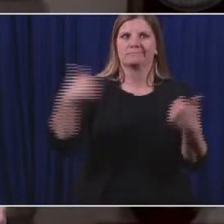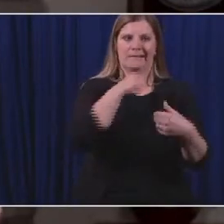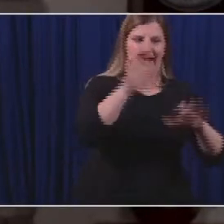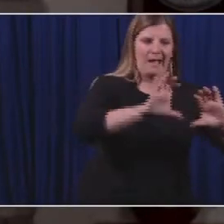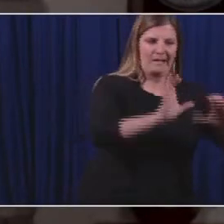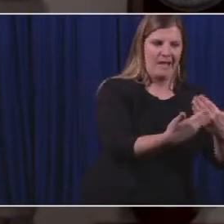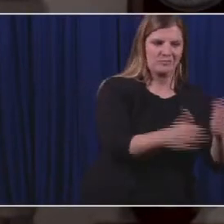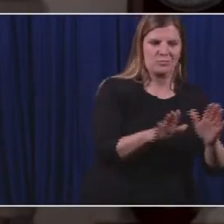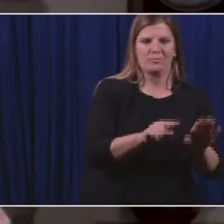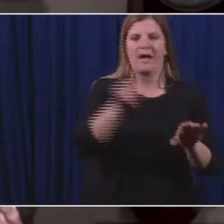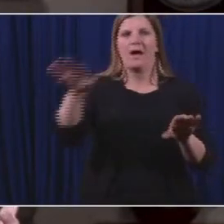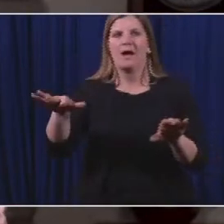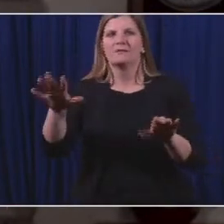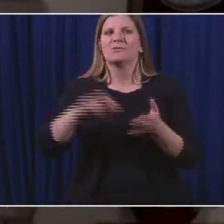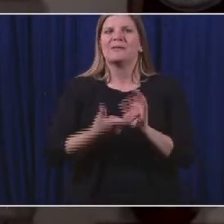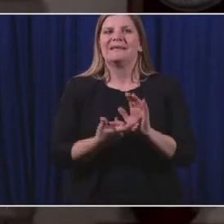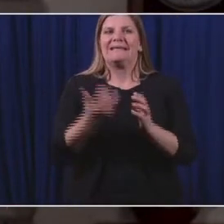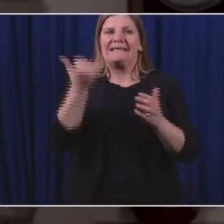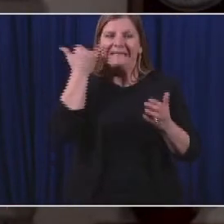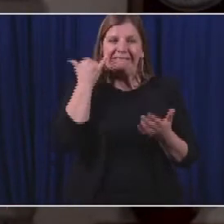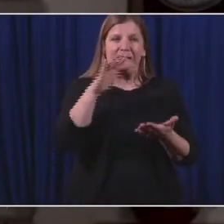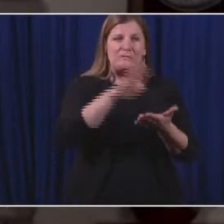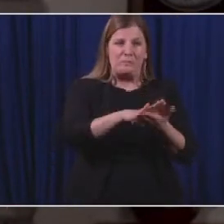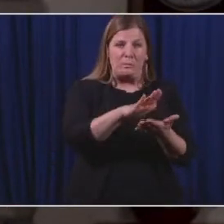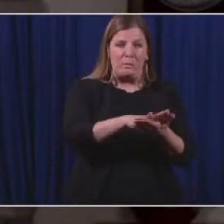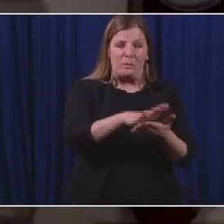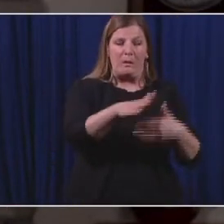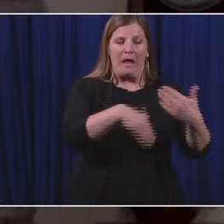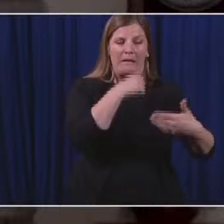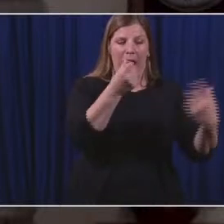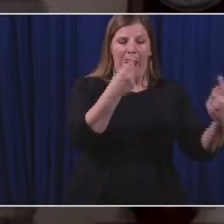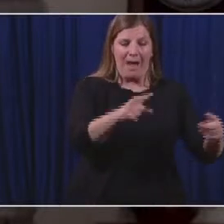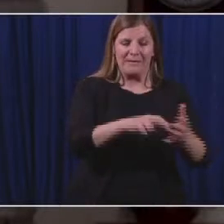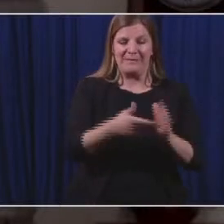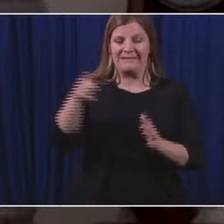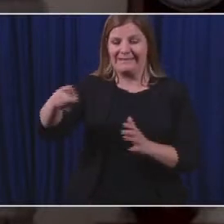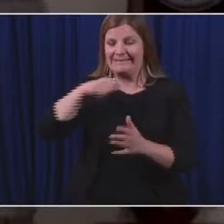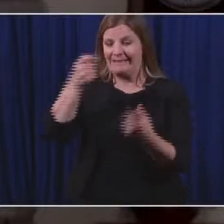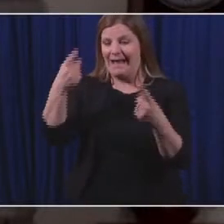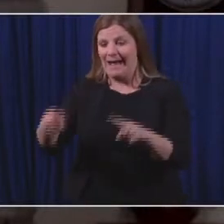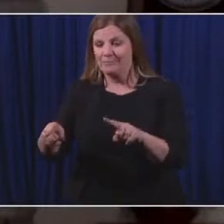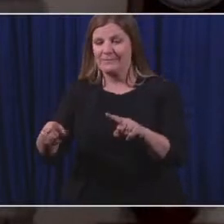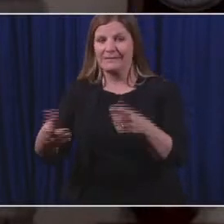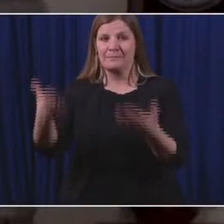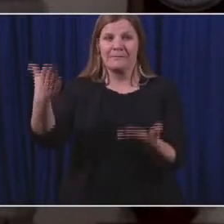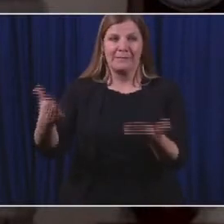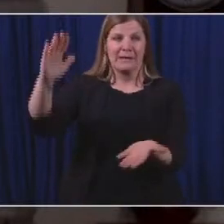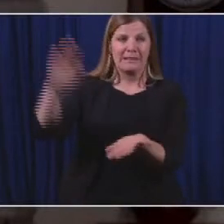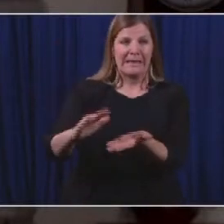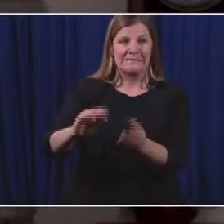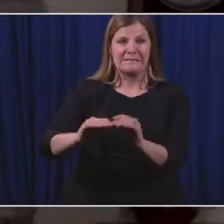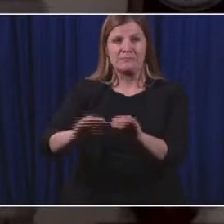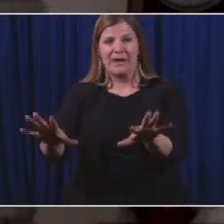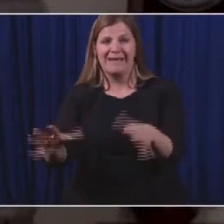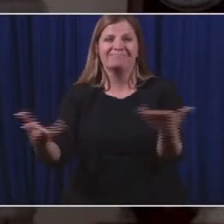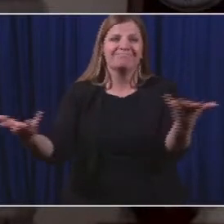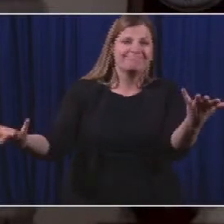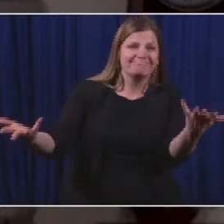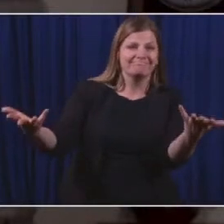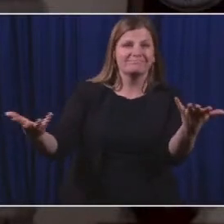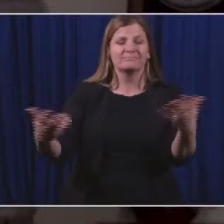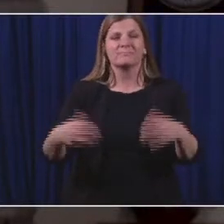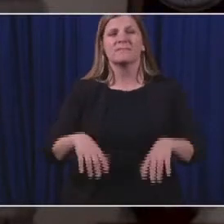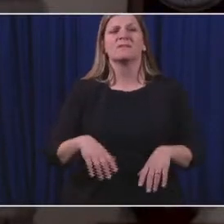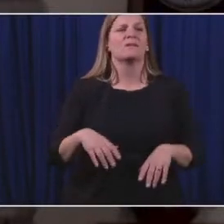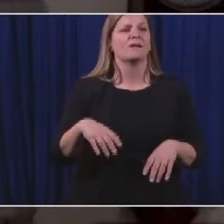maybe the spread would not have occurred. Now, that's not saying that teachers, staff, bus